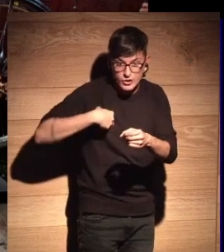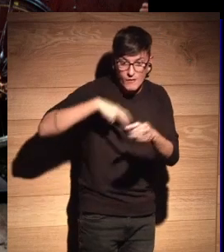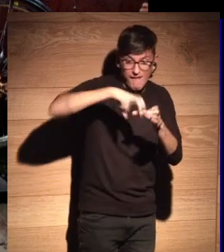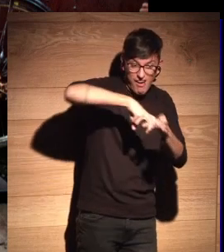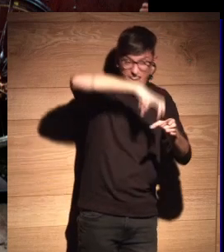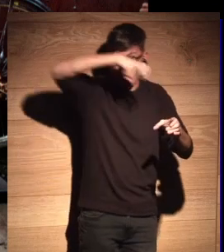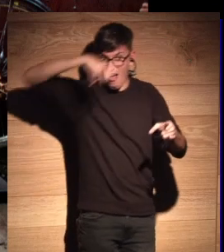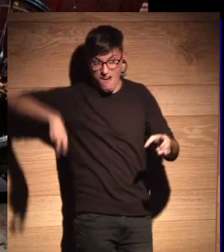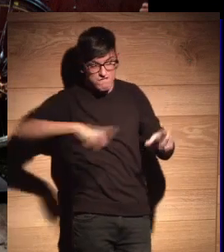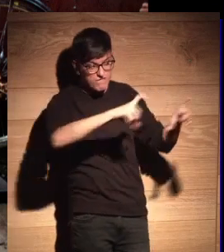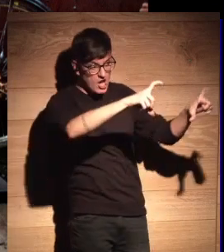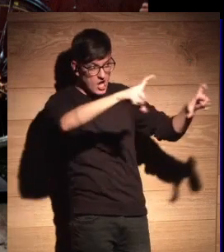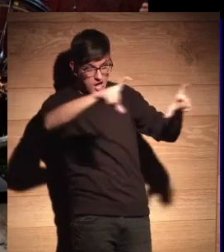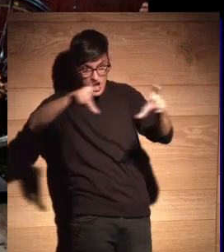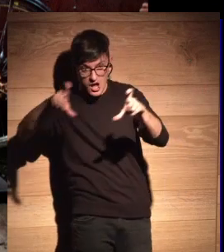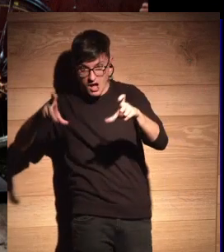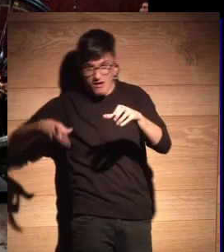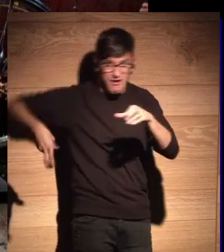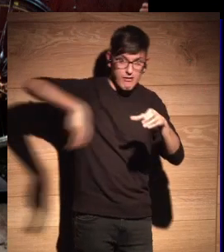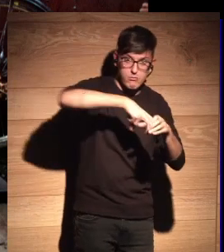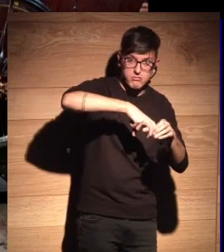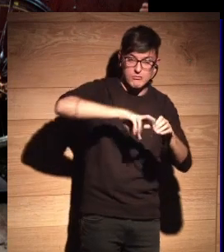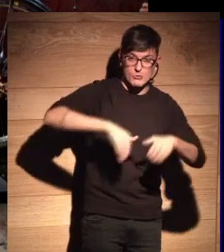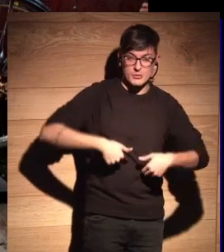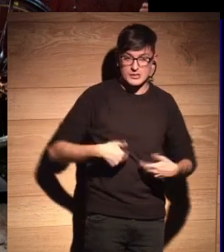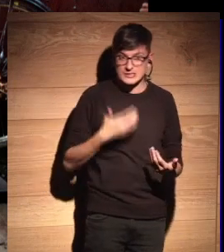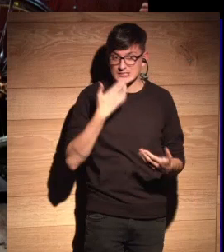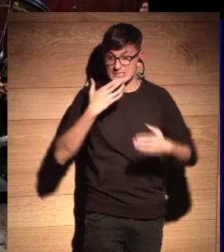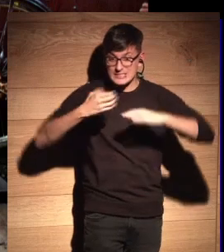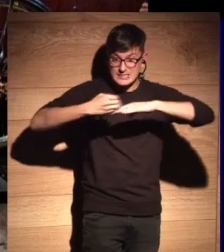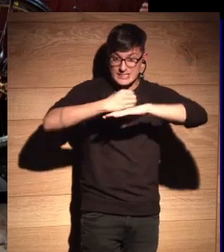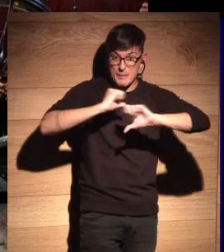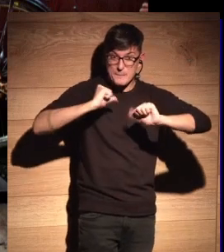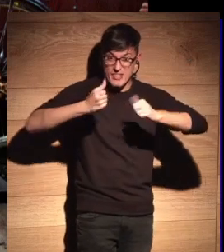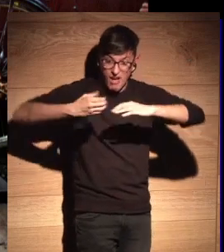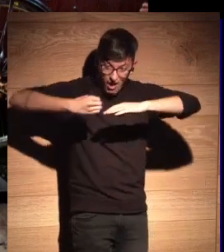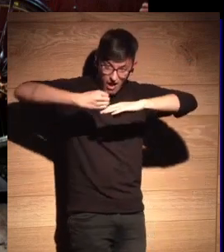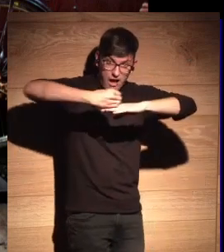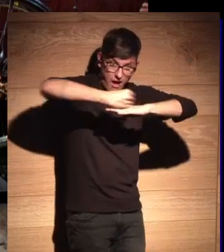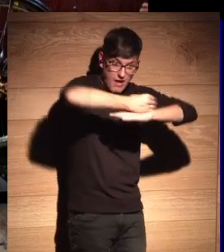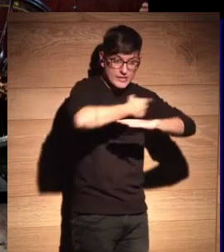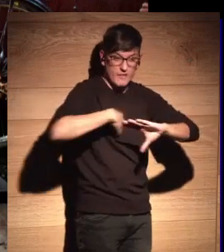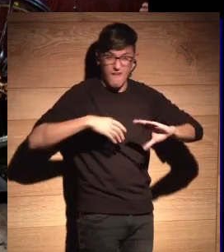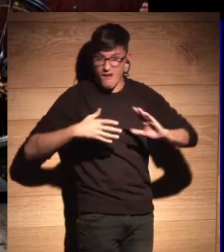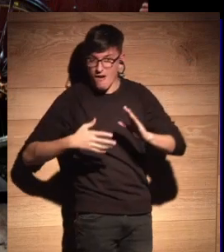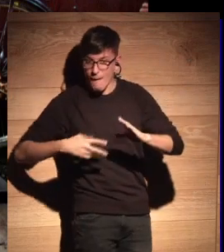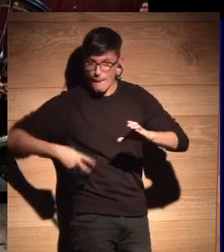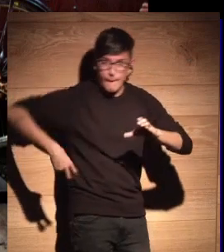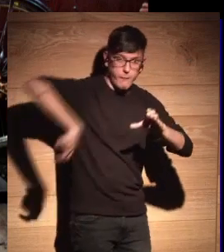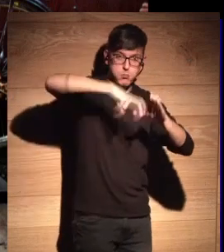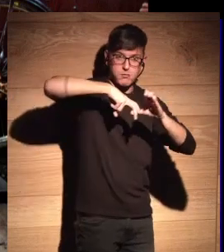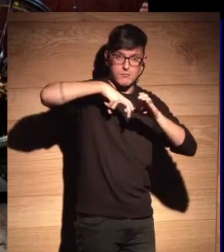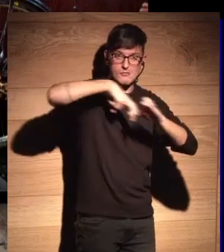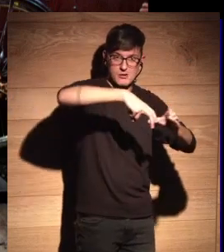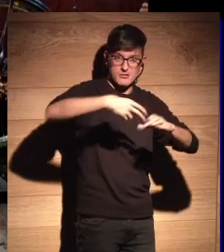stopped. And then when the train started again, I would jump back on the train. So, you know, that we did So that was